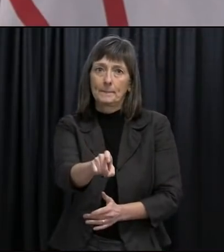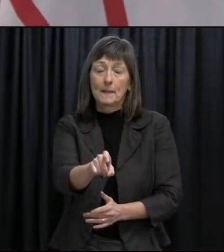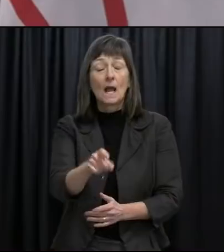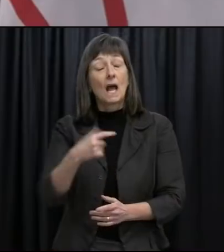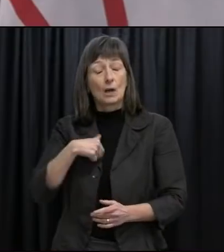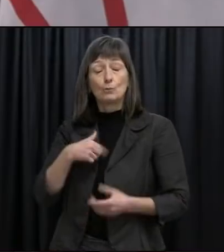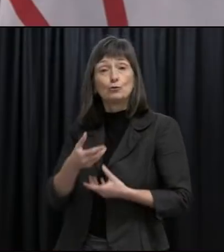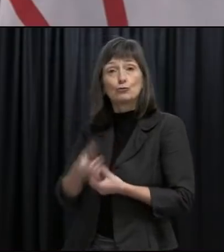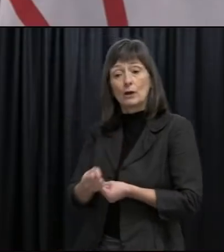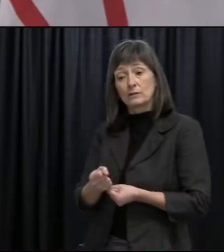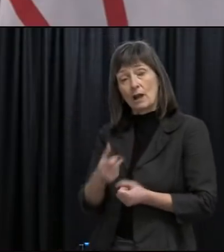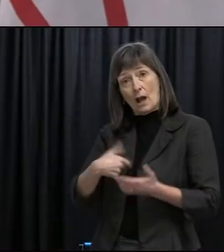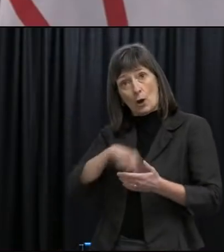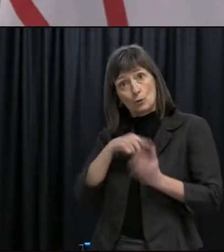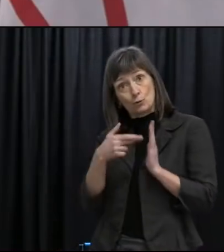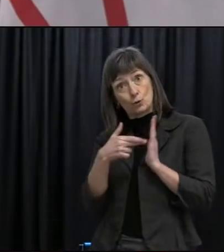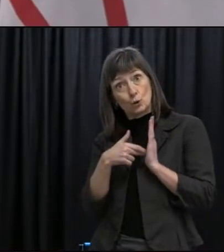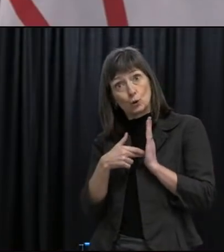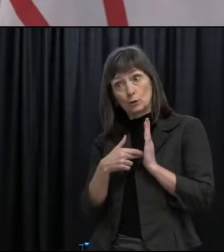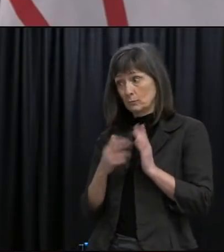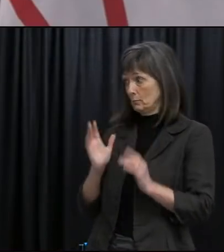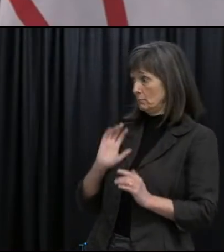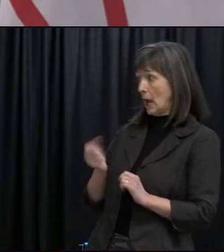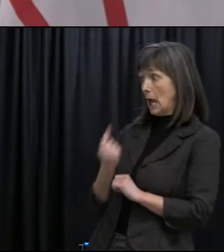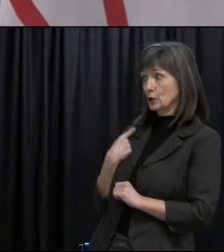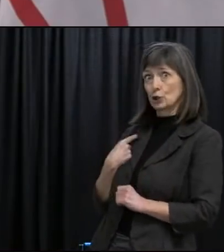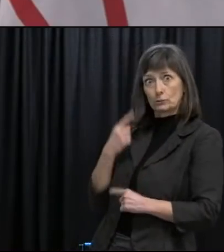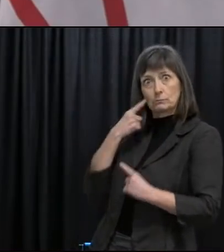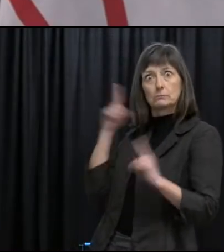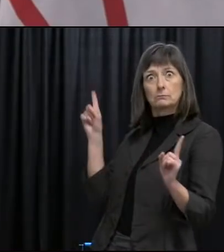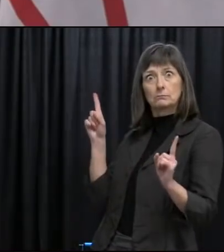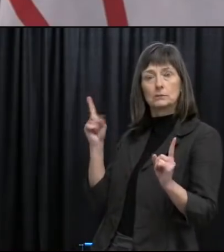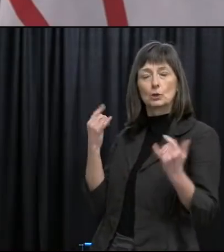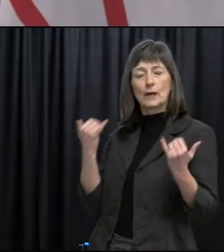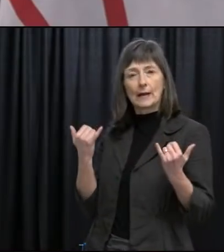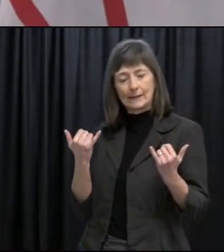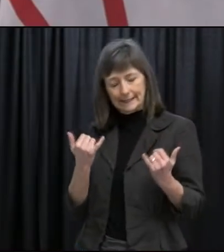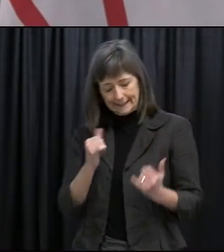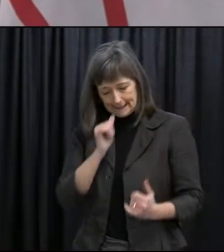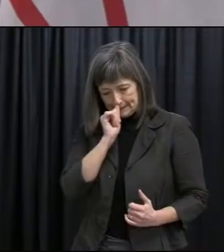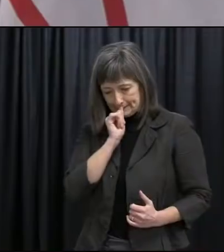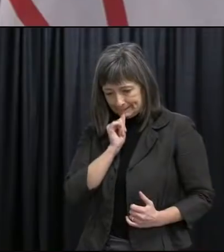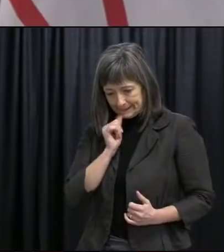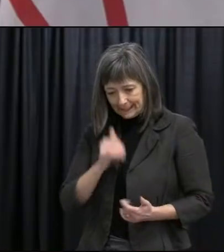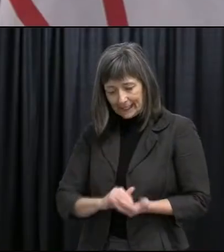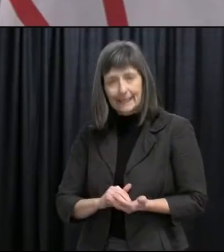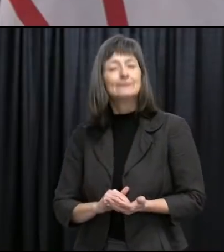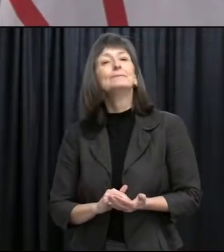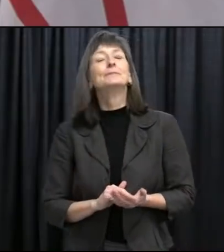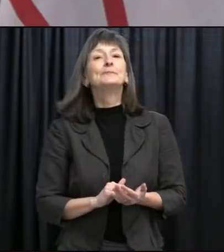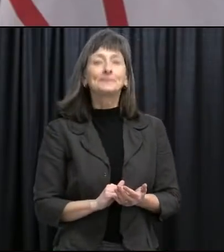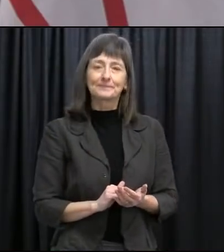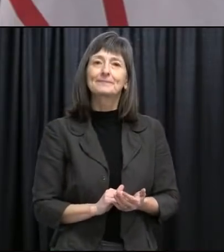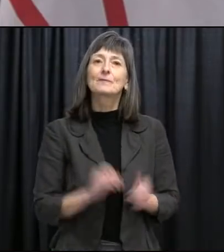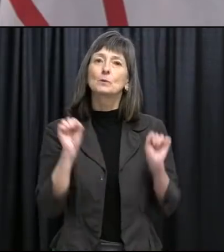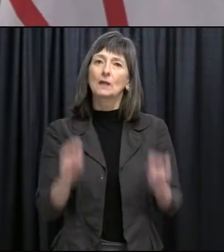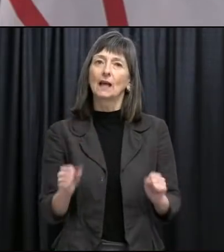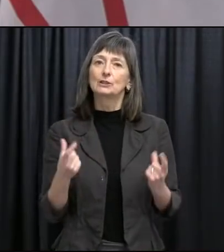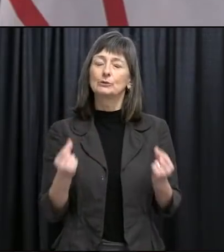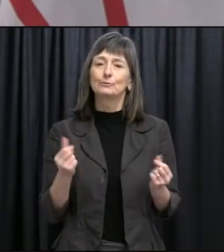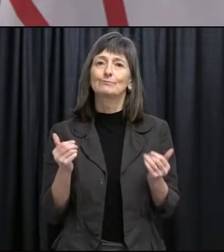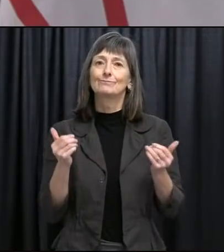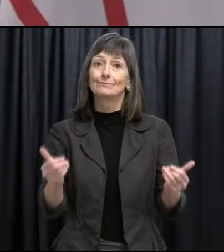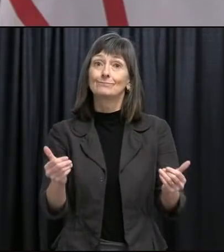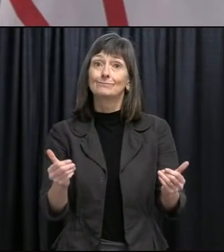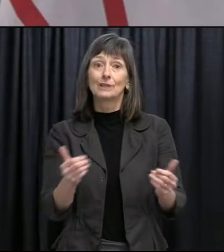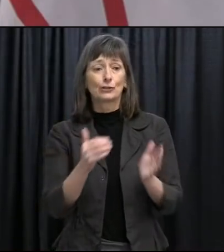did last time. And we all must dig deep and abide by it. Dr. Fitzgerald and her team can only do so much, and